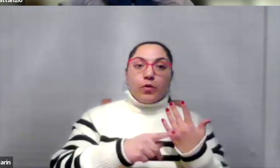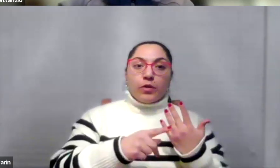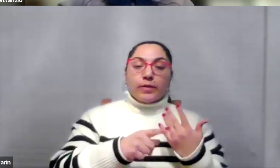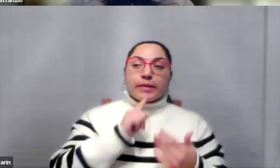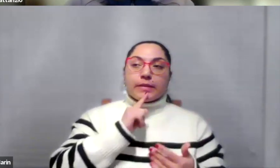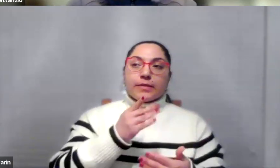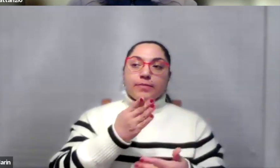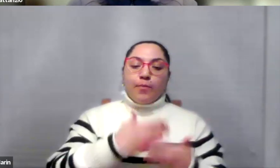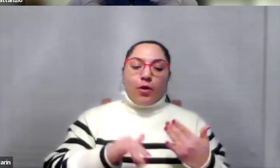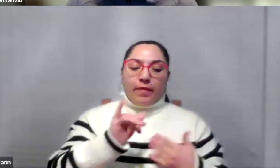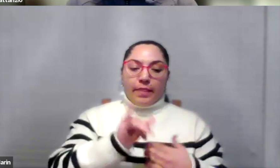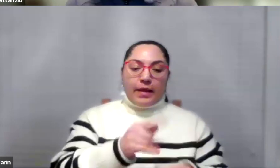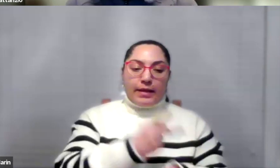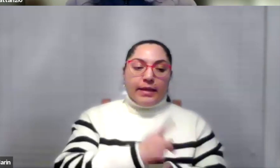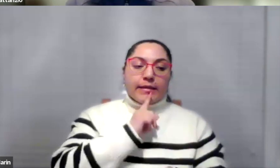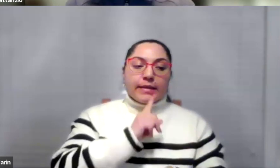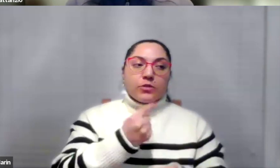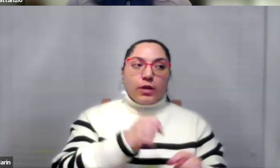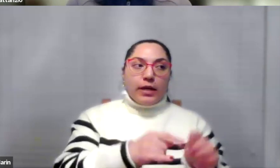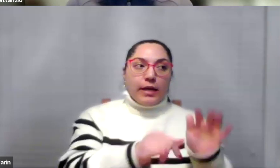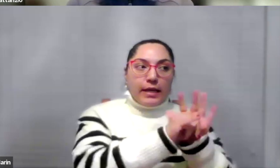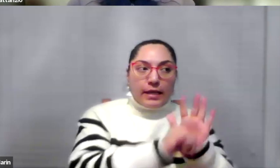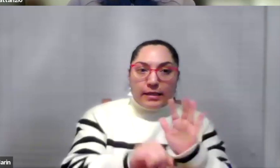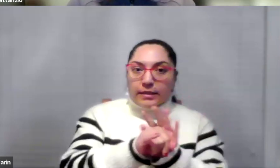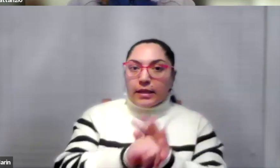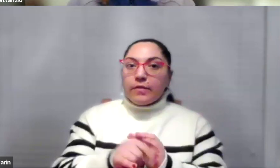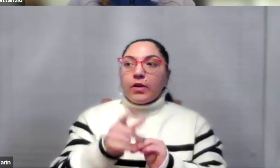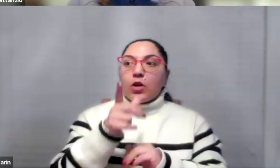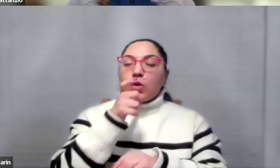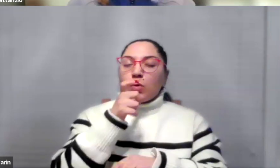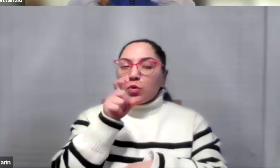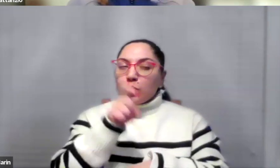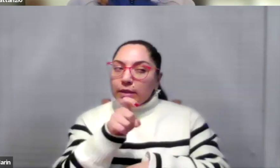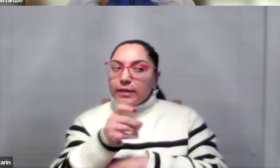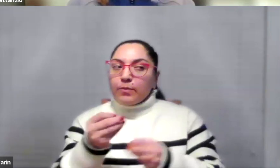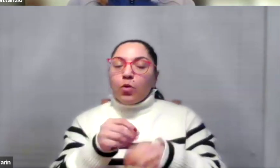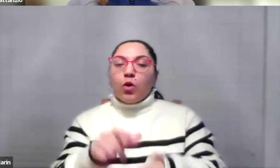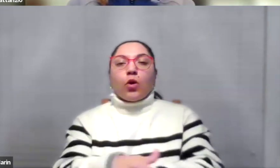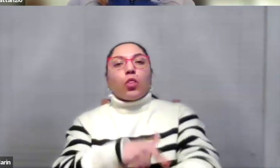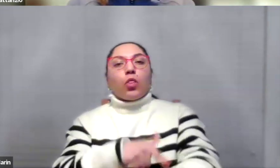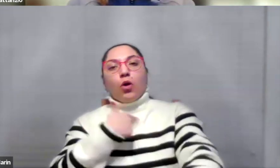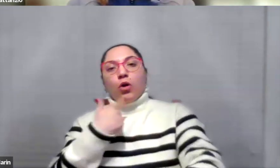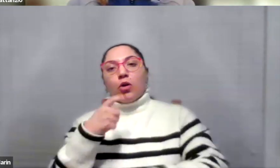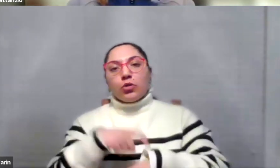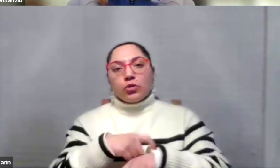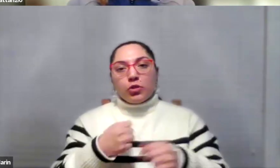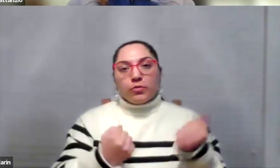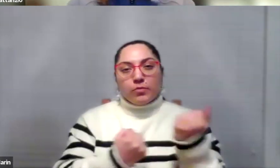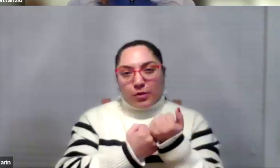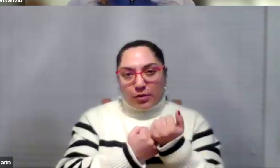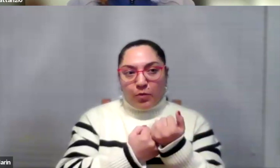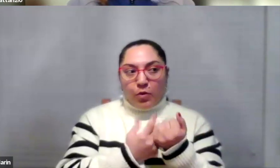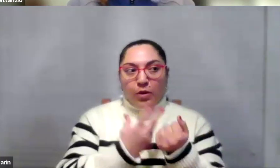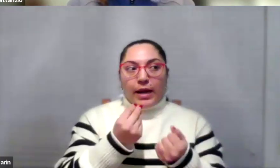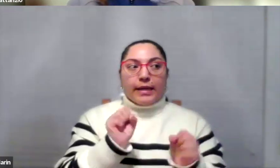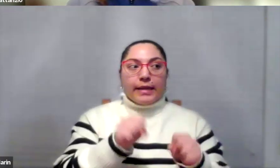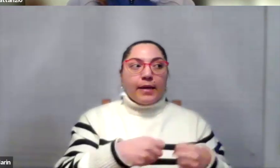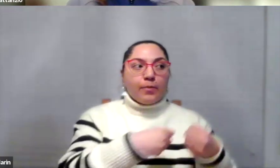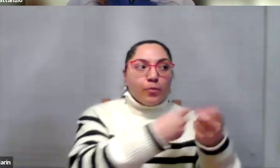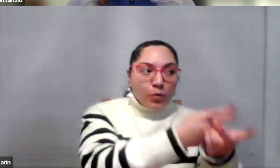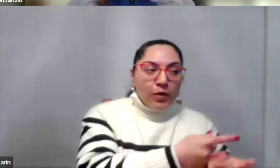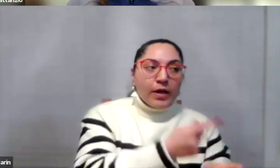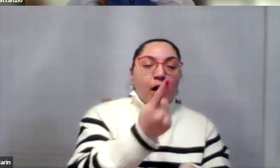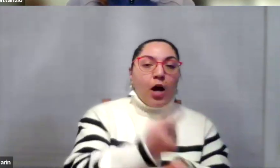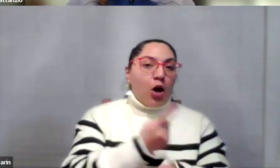that care is identifying people that might need some of those longer term supports and providing appropriate referrals. I talk with